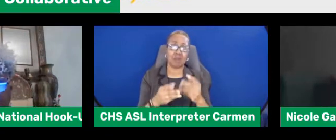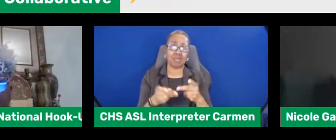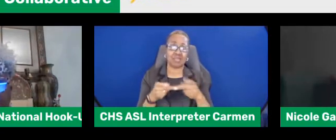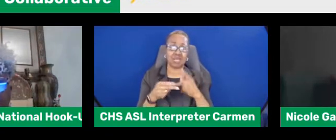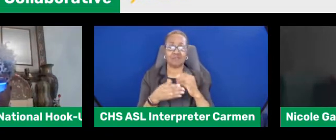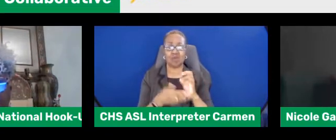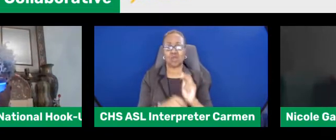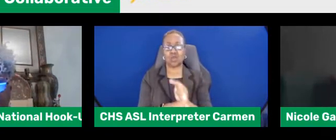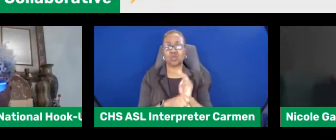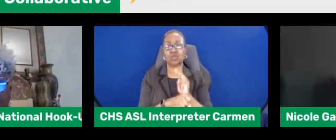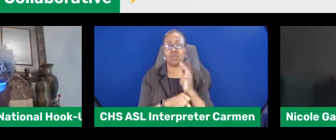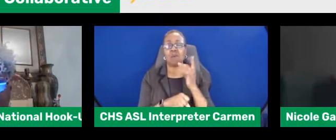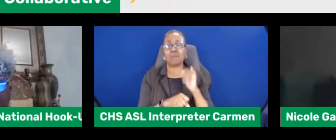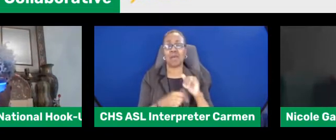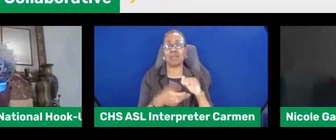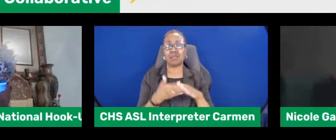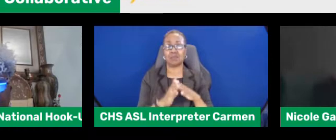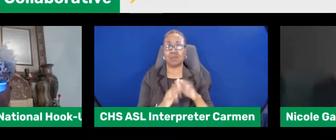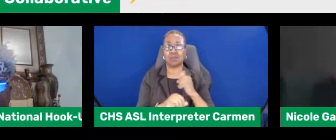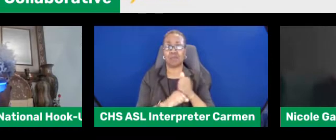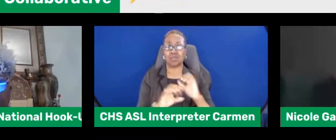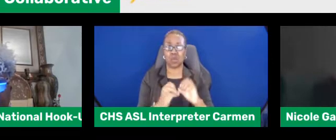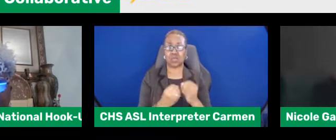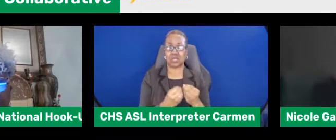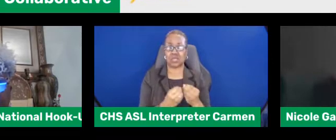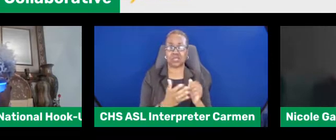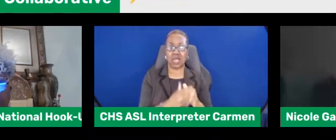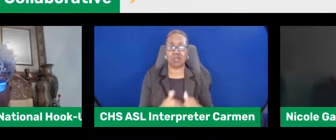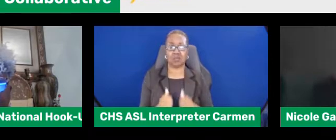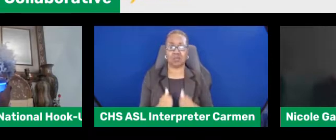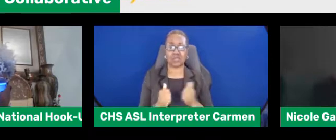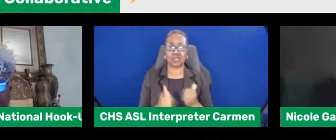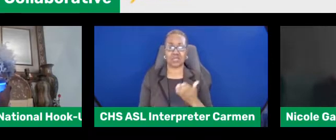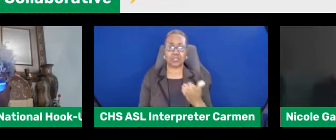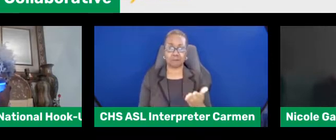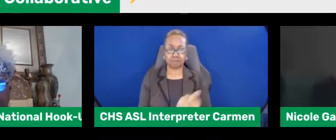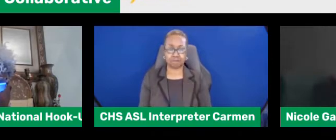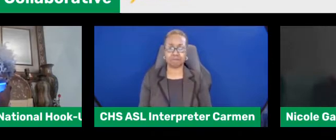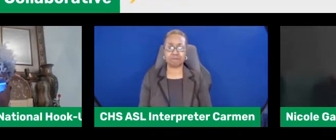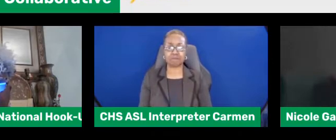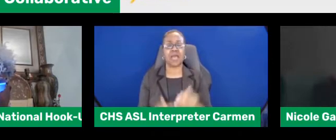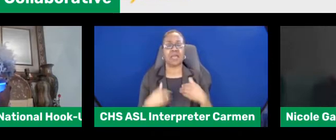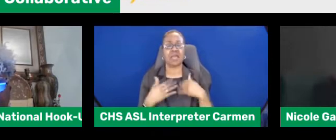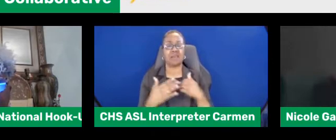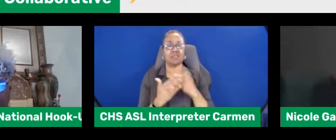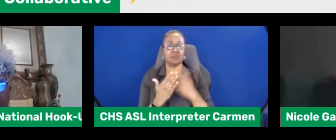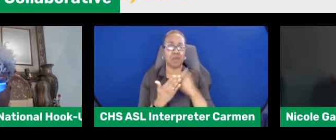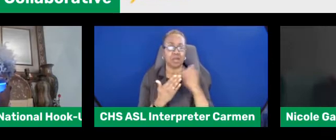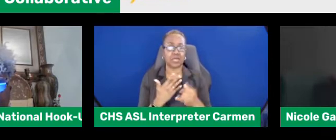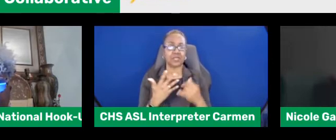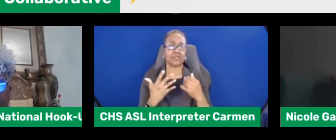by the community-based organizations and the residents, and kind of get this project in the